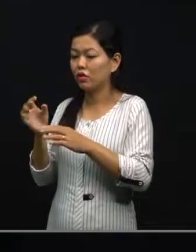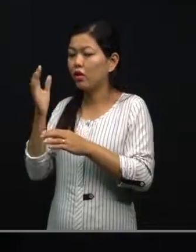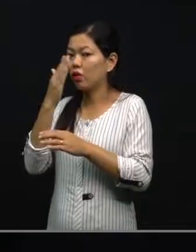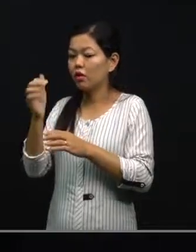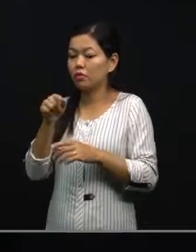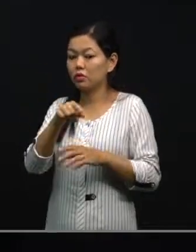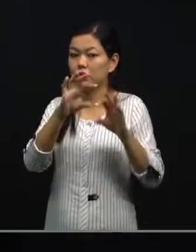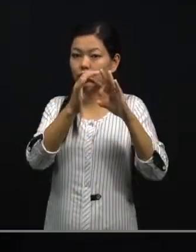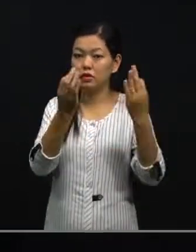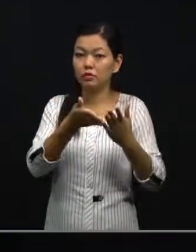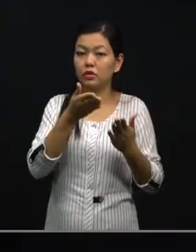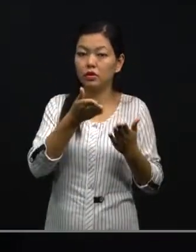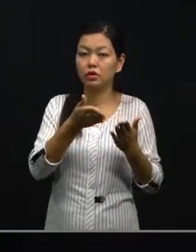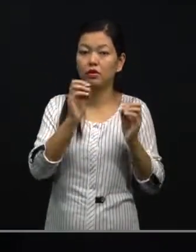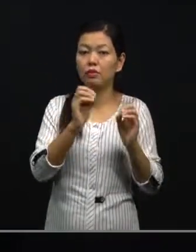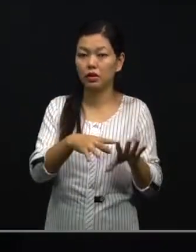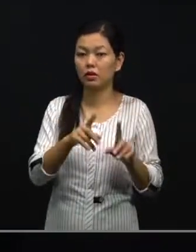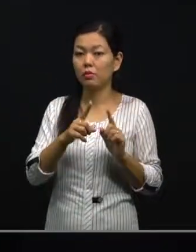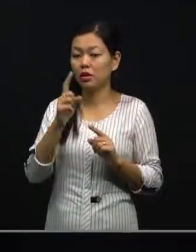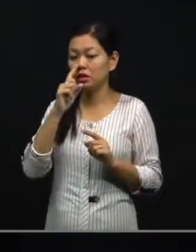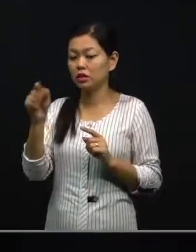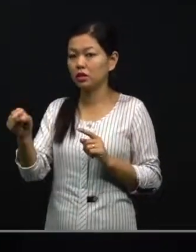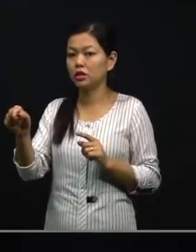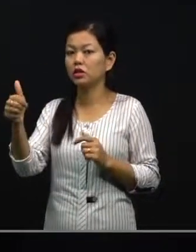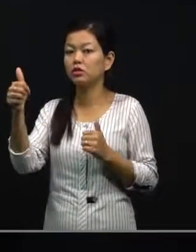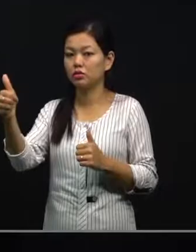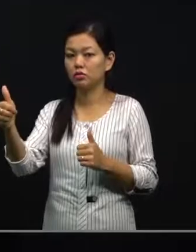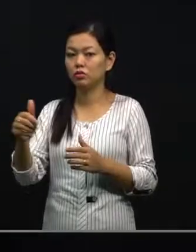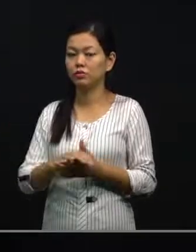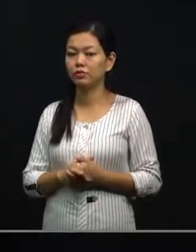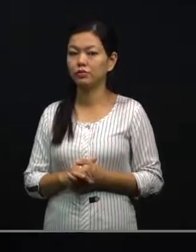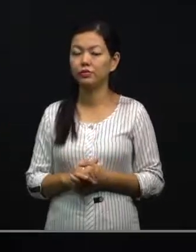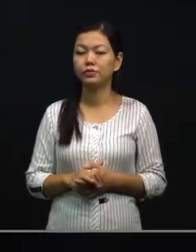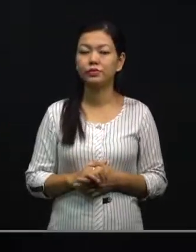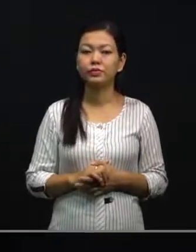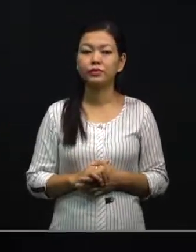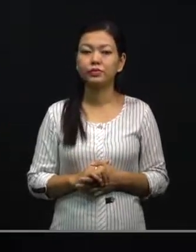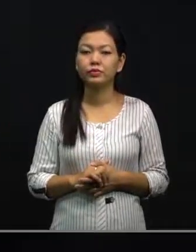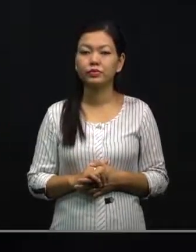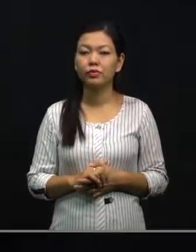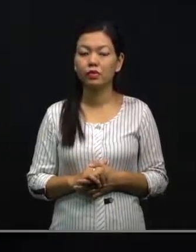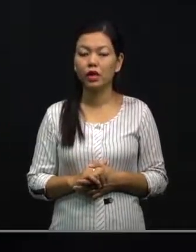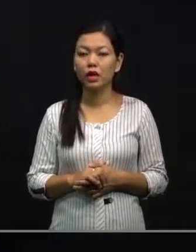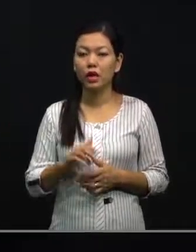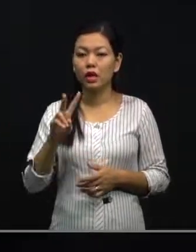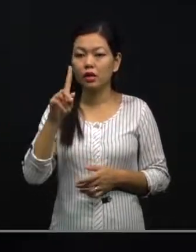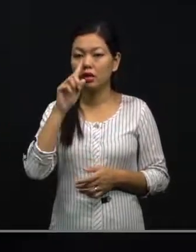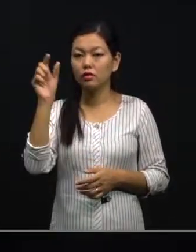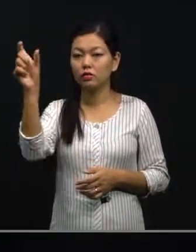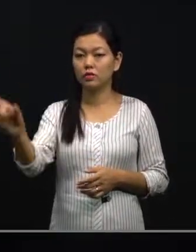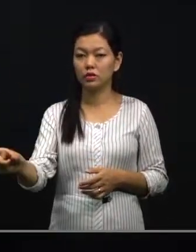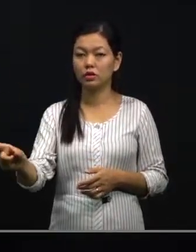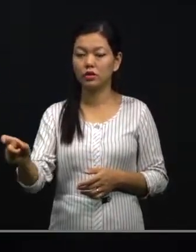Now, Virginia is also very helpful and courageous. We can say she is very helpful and courageous.